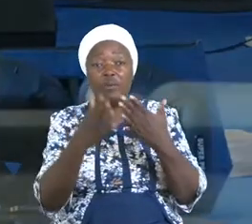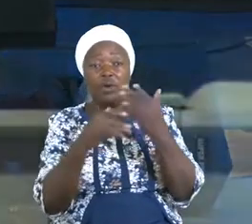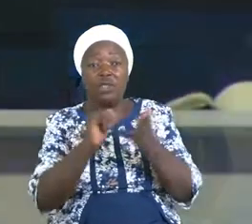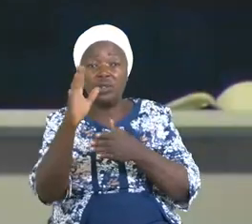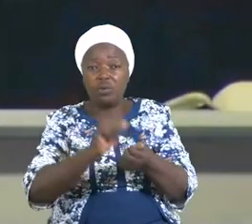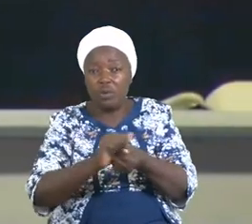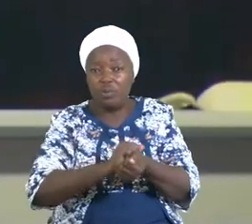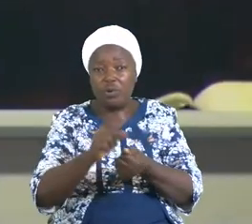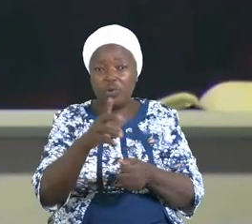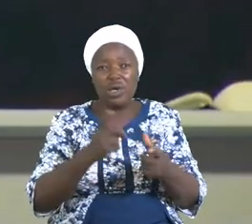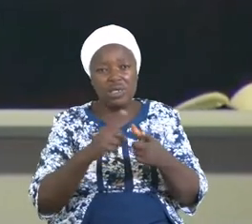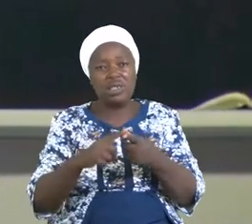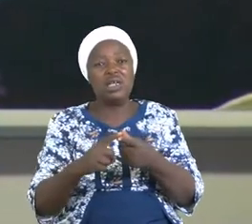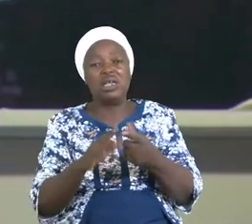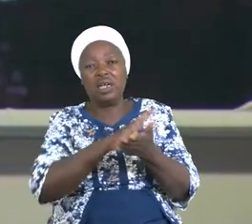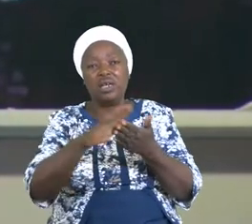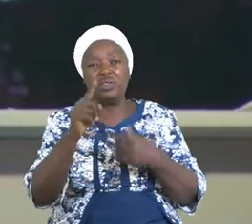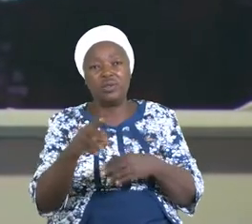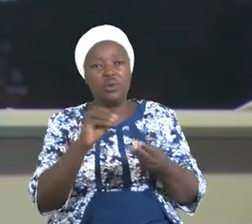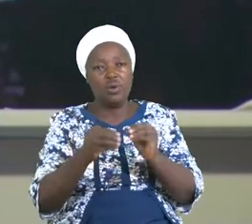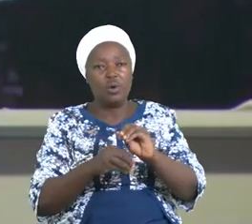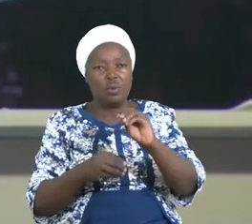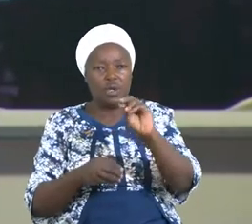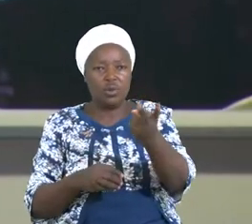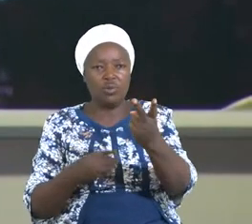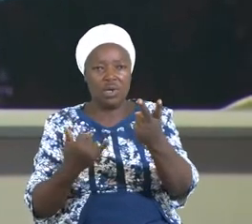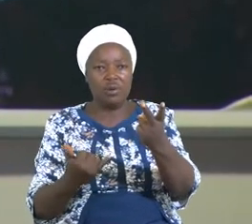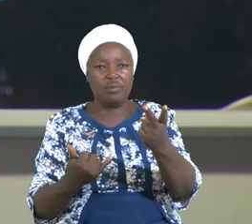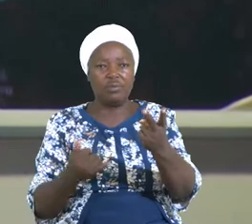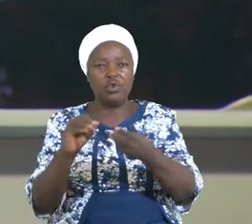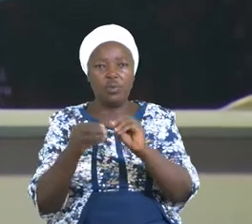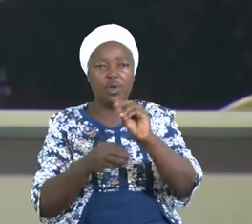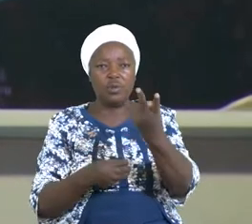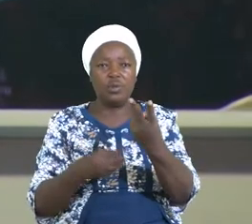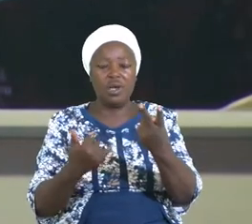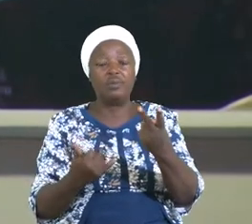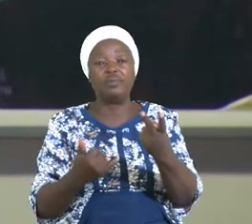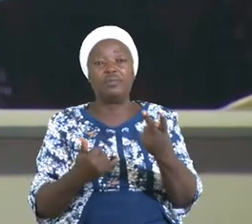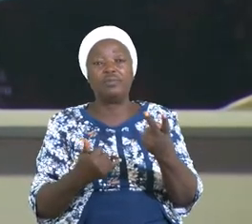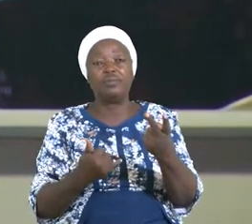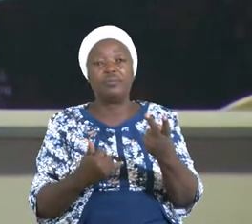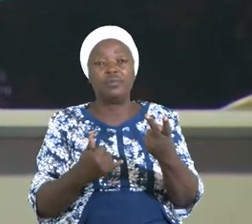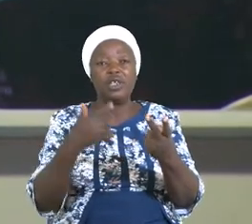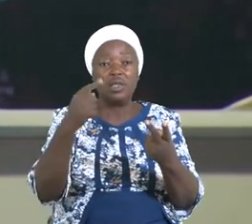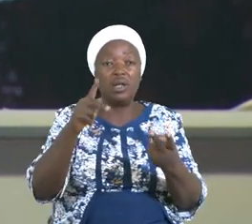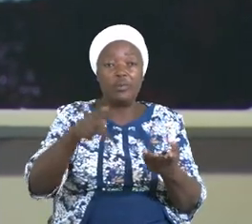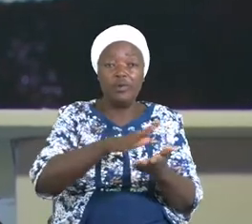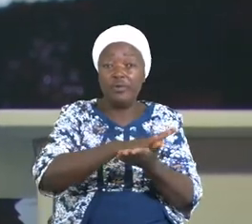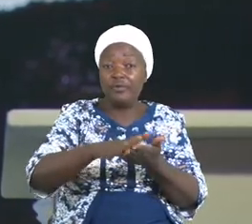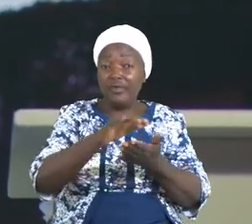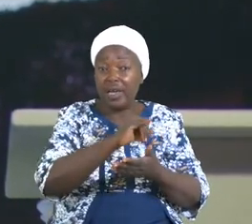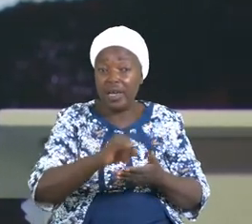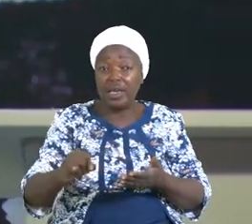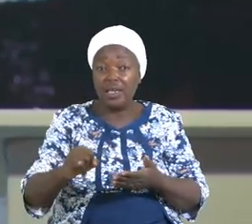cleanse you. Look at number two here. Number two, the purifying of